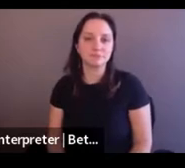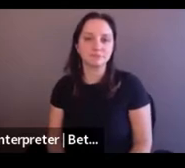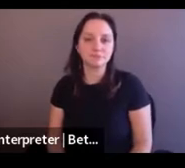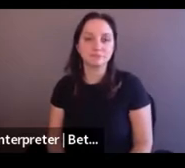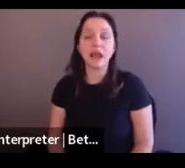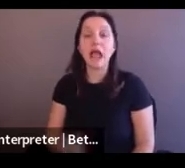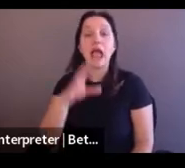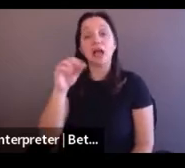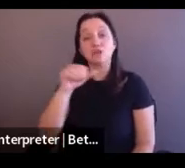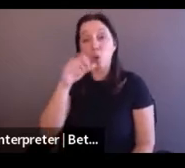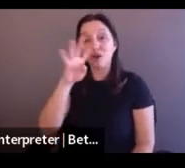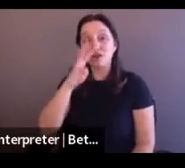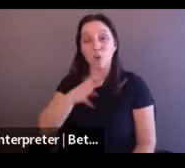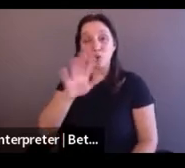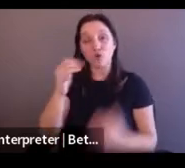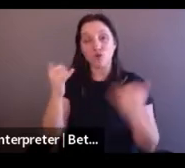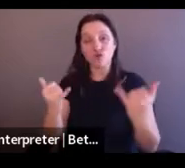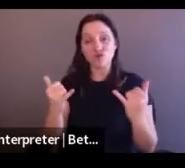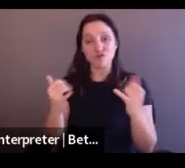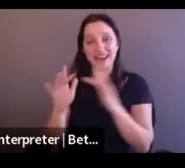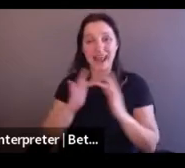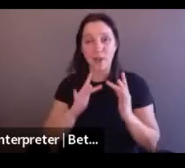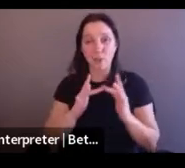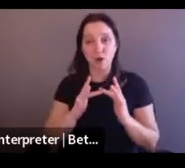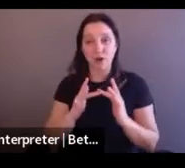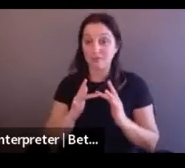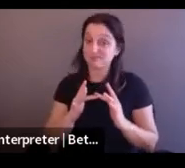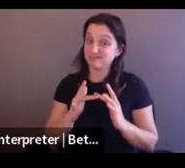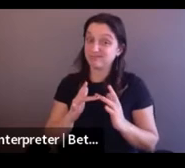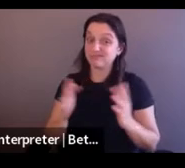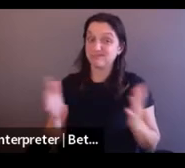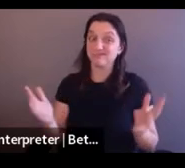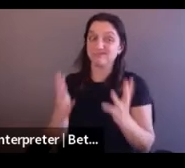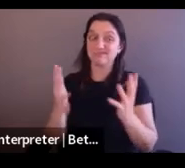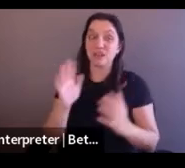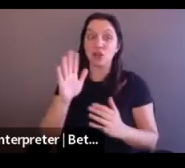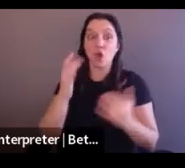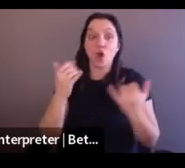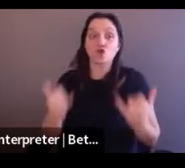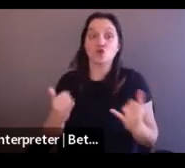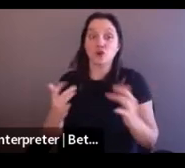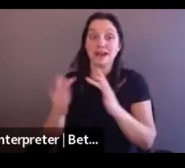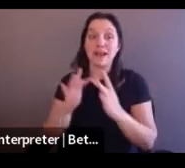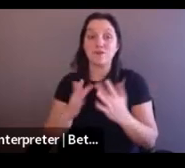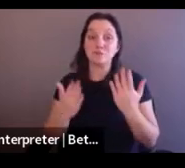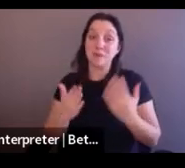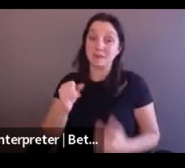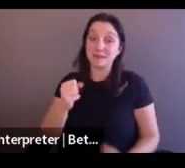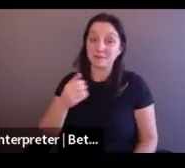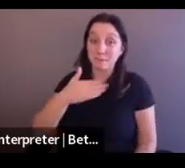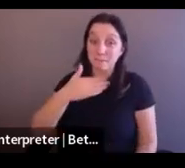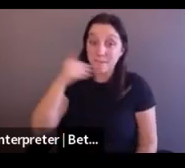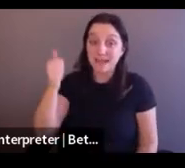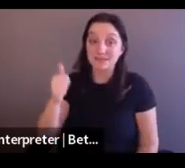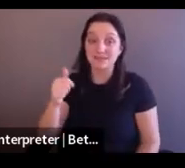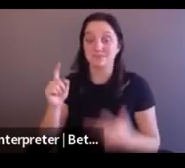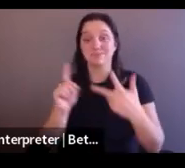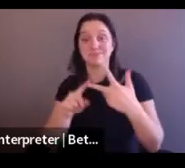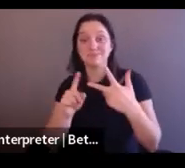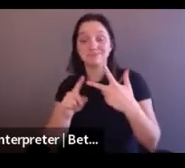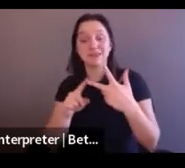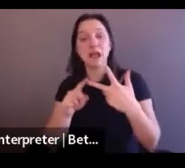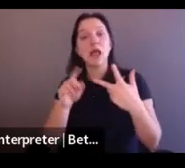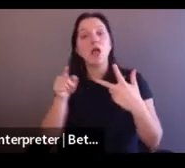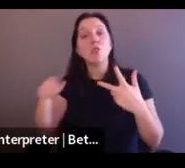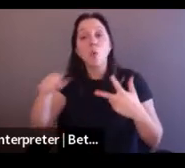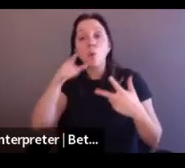network short. Your current network is probably the best way to get the word out there. People that already care about your organization, care about the work that